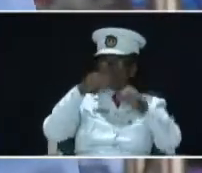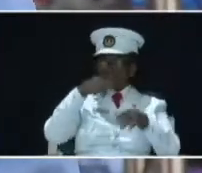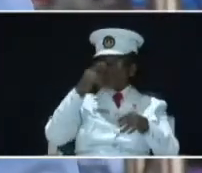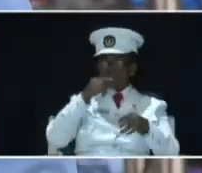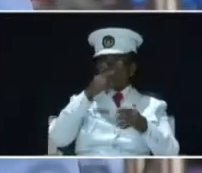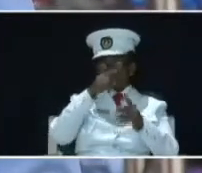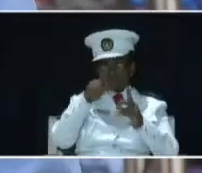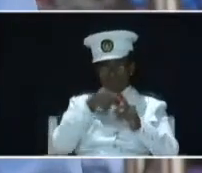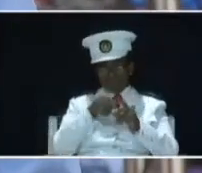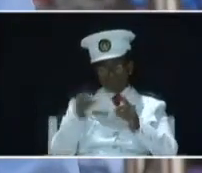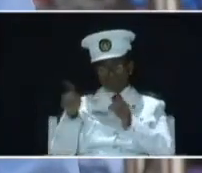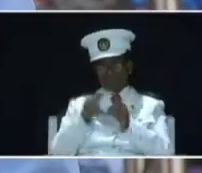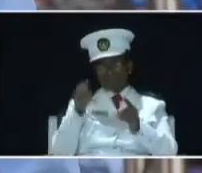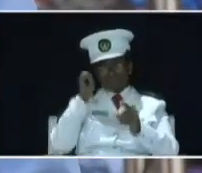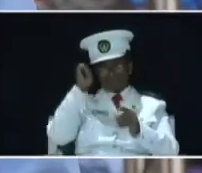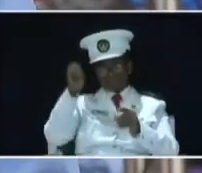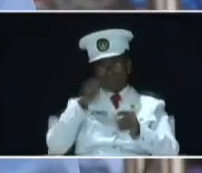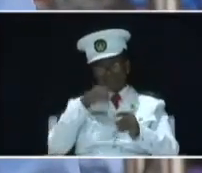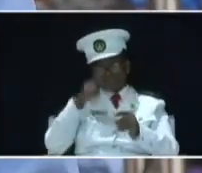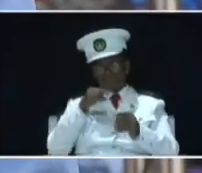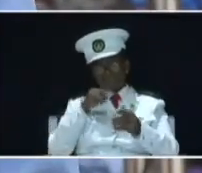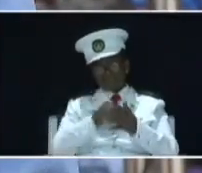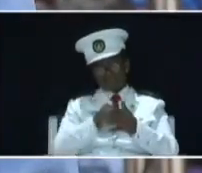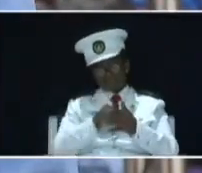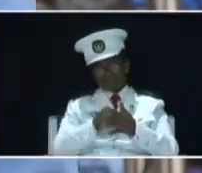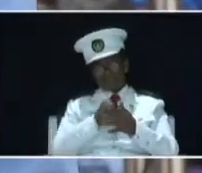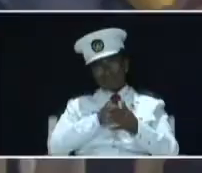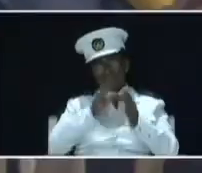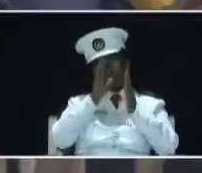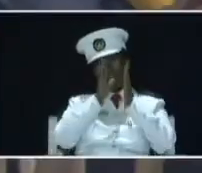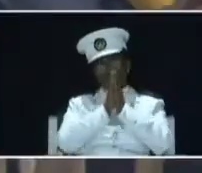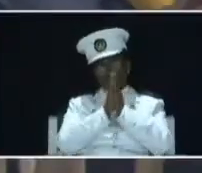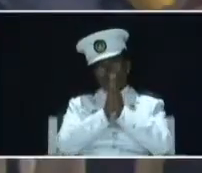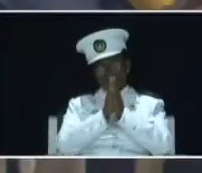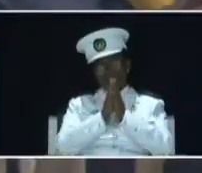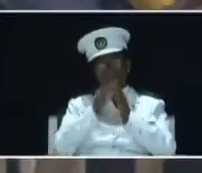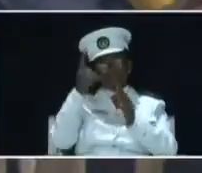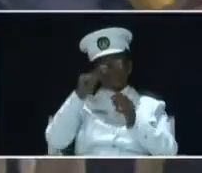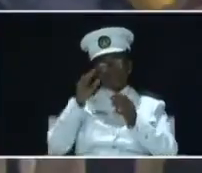I pray for somebody here today that God will open your ears.